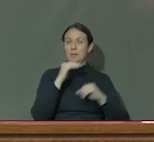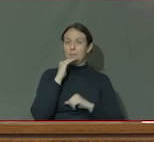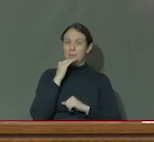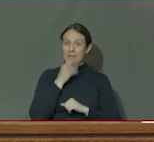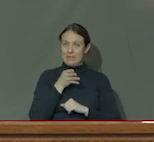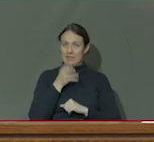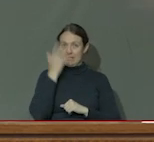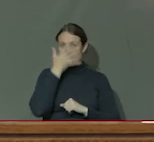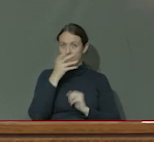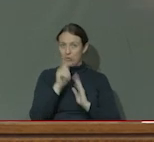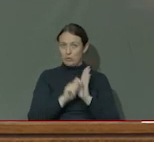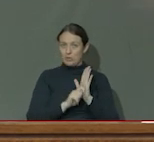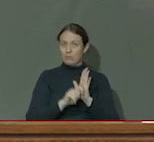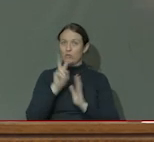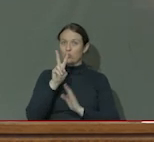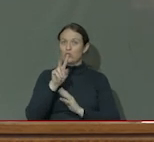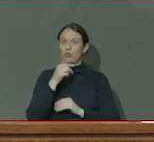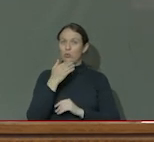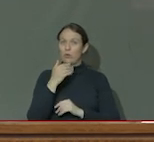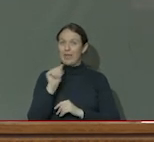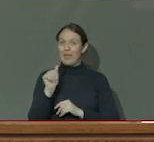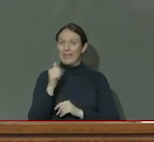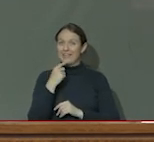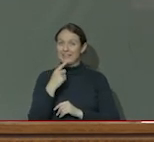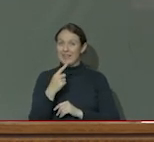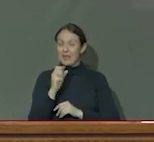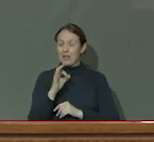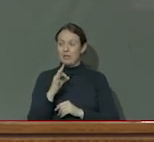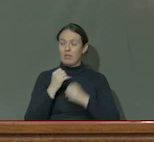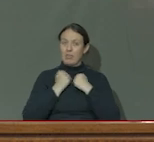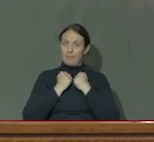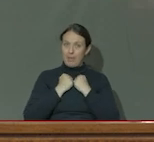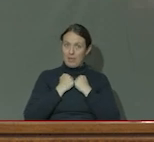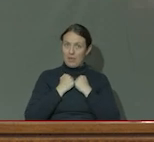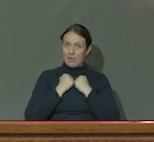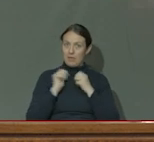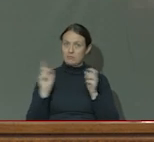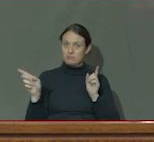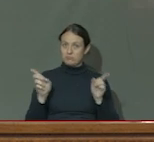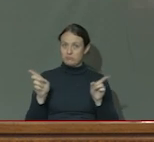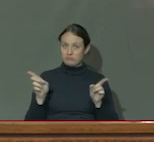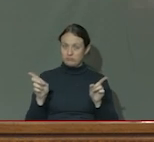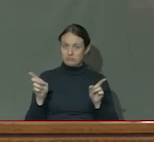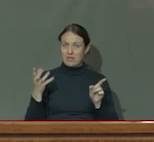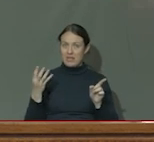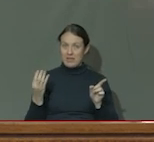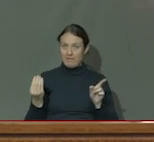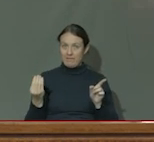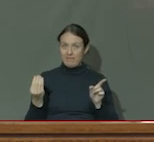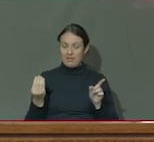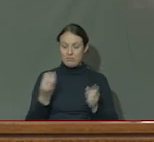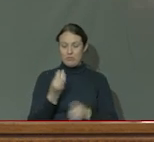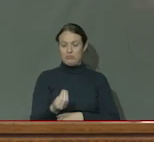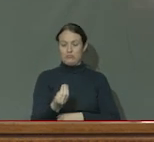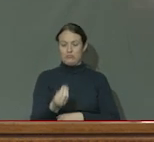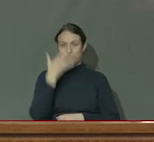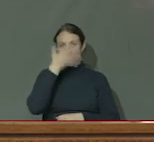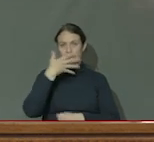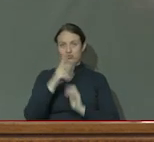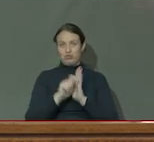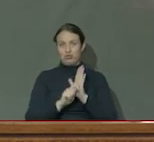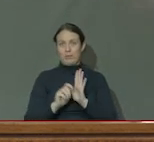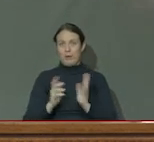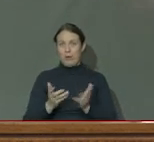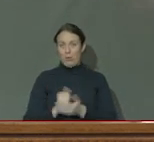for 2A. Because they say, if these were the parents and they both had these gametes, what will the child be like?